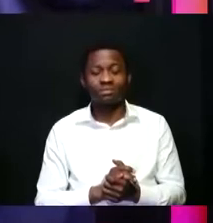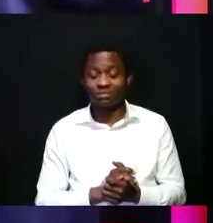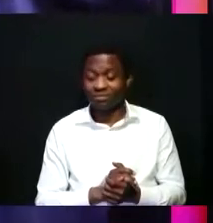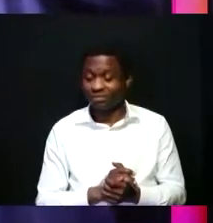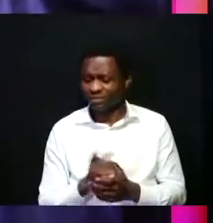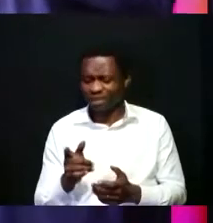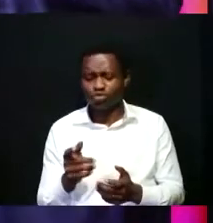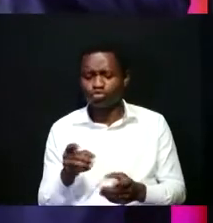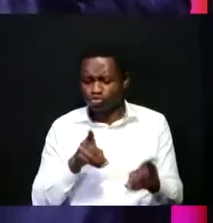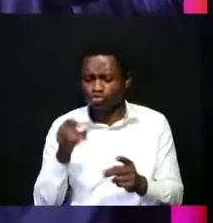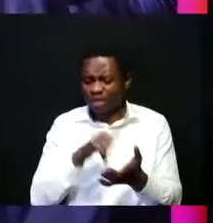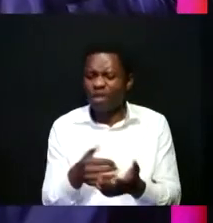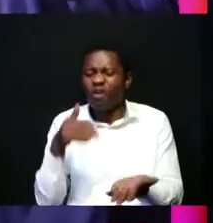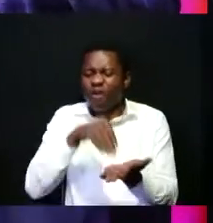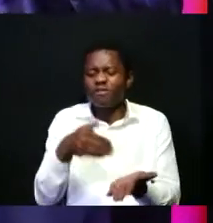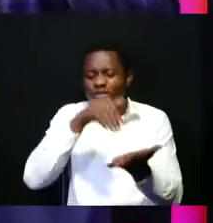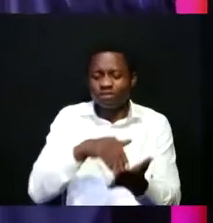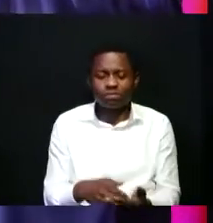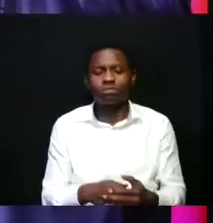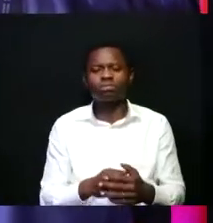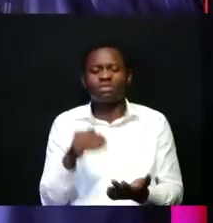regular practice